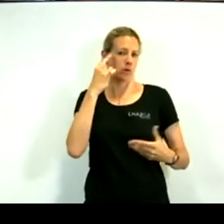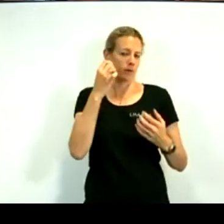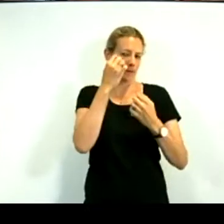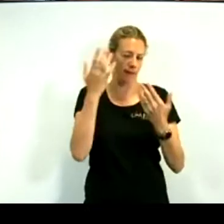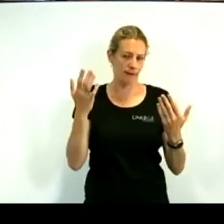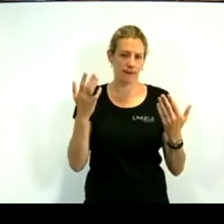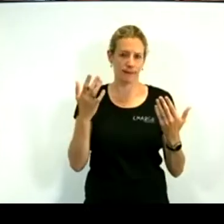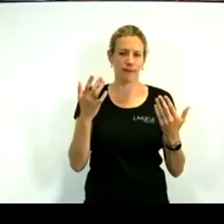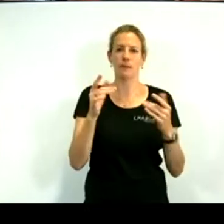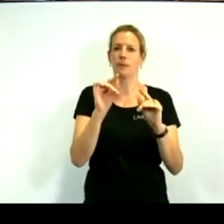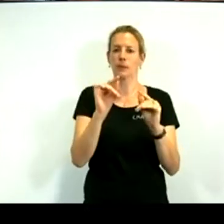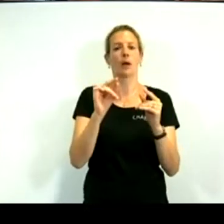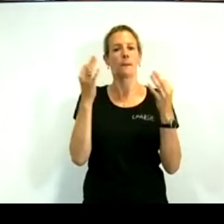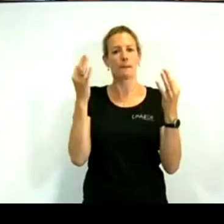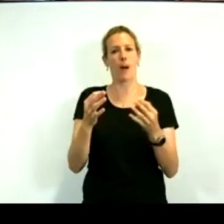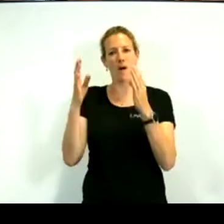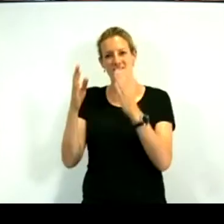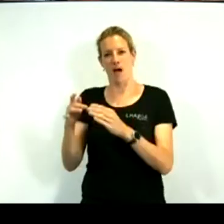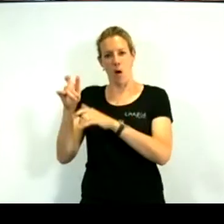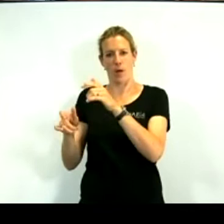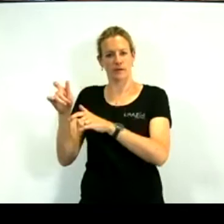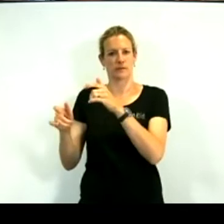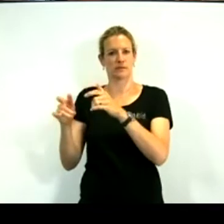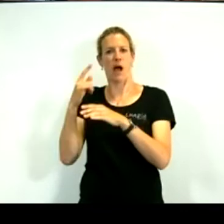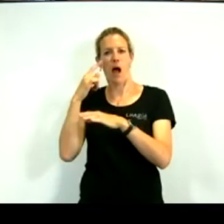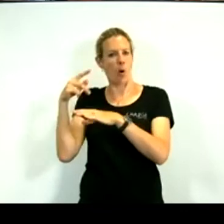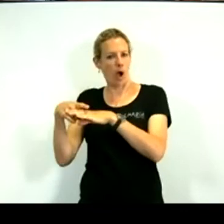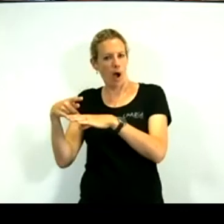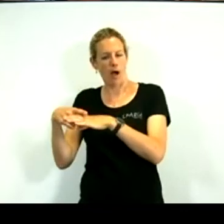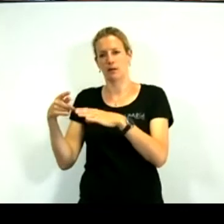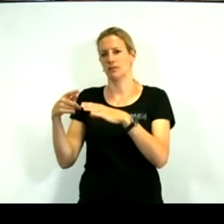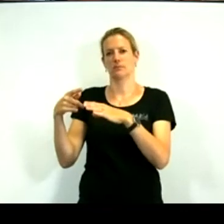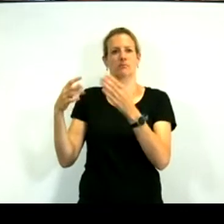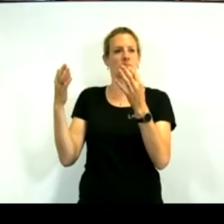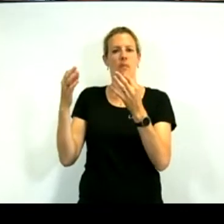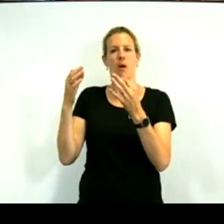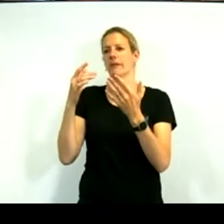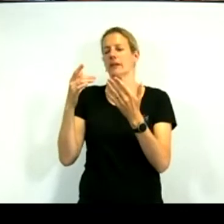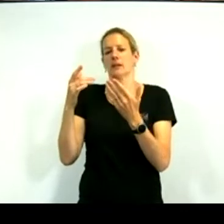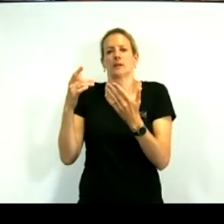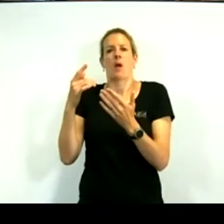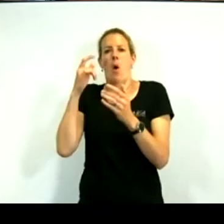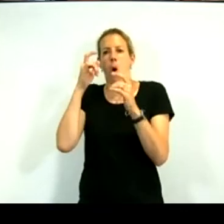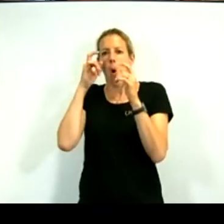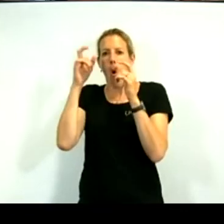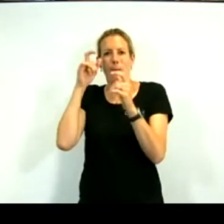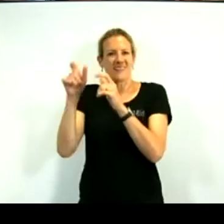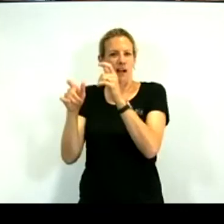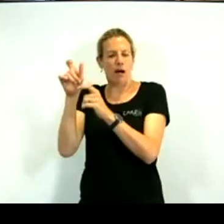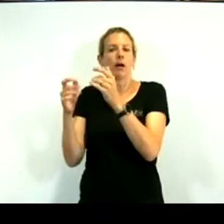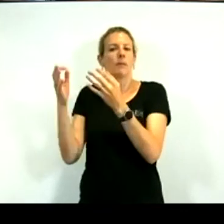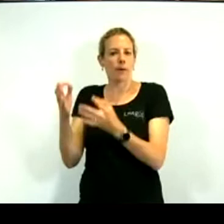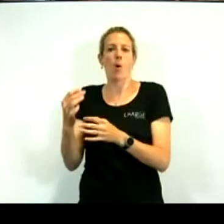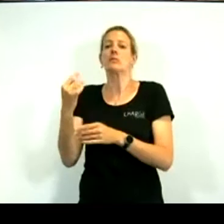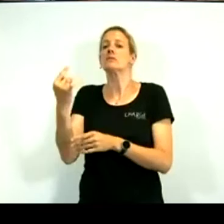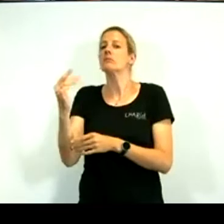the optometrist, the optician. We need them to examine the eyes clinically to give us information which could